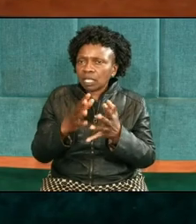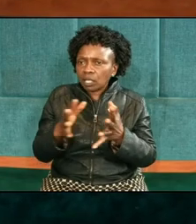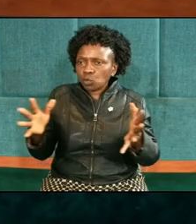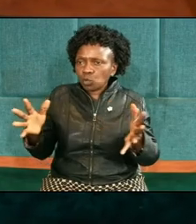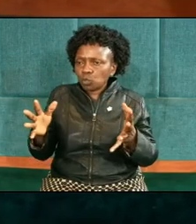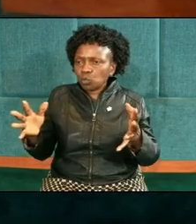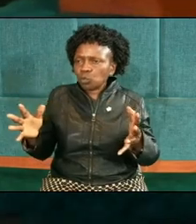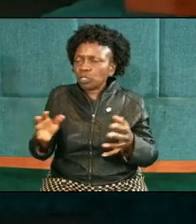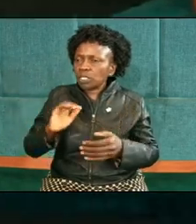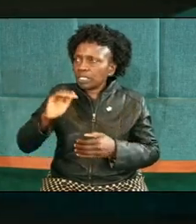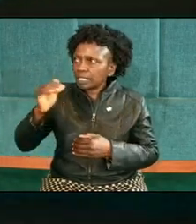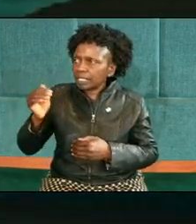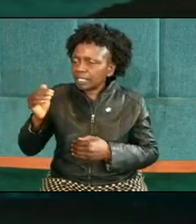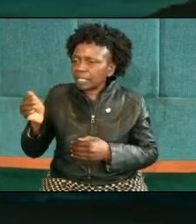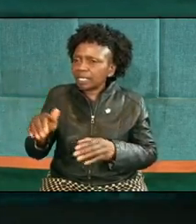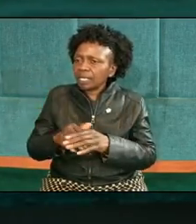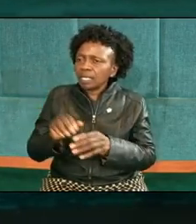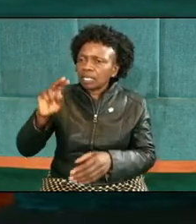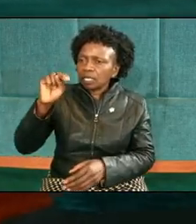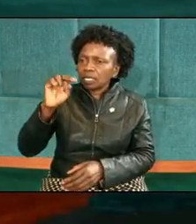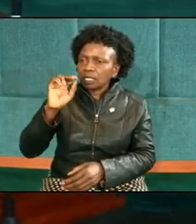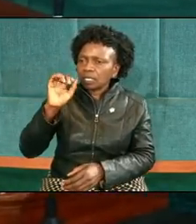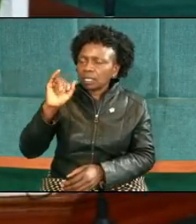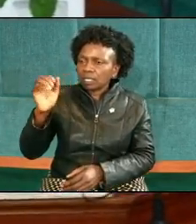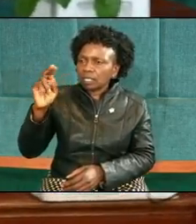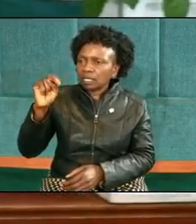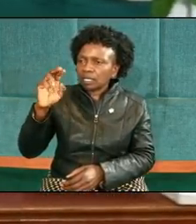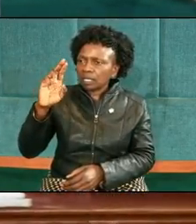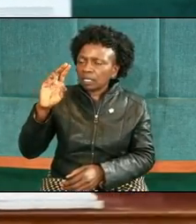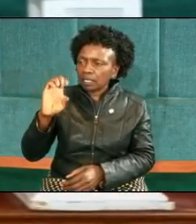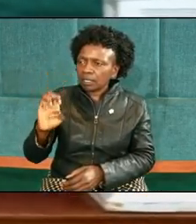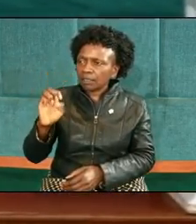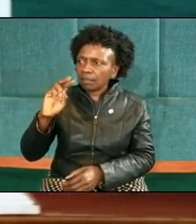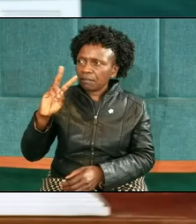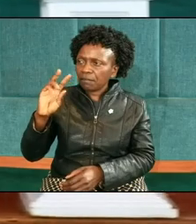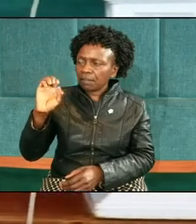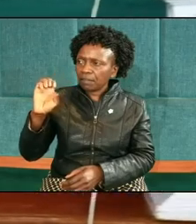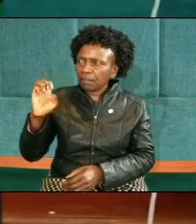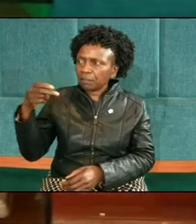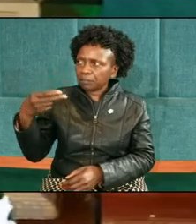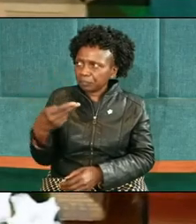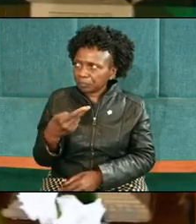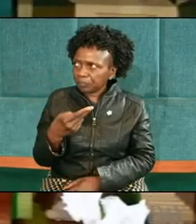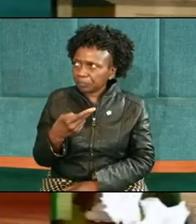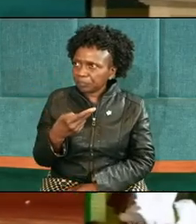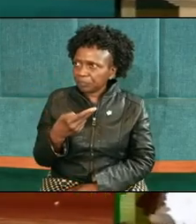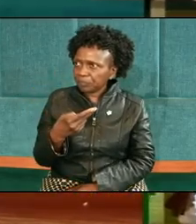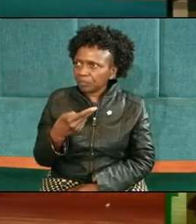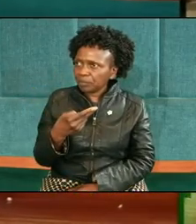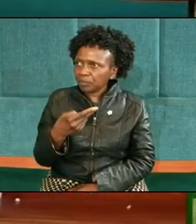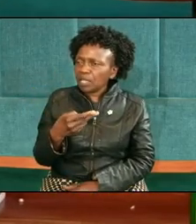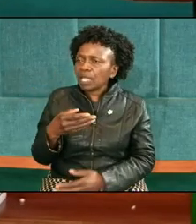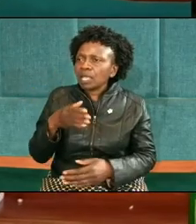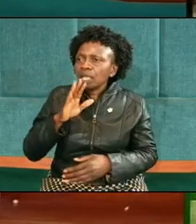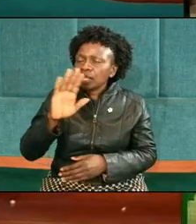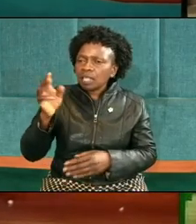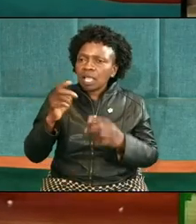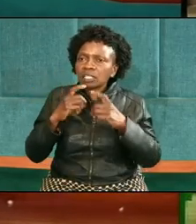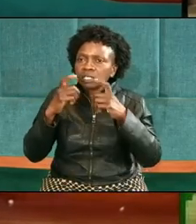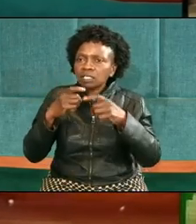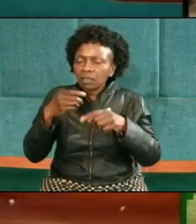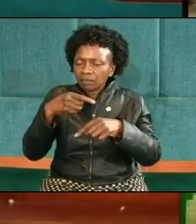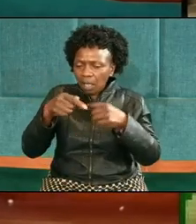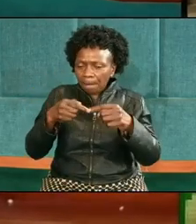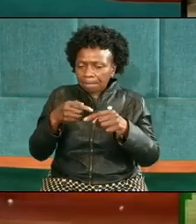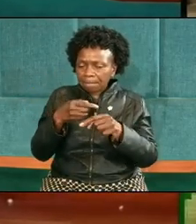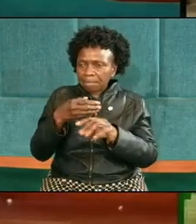city in Nineveh, now called Nineveh, and it is a wicked city, and their wickedness has come up